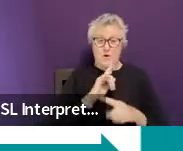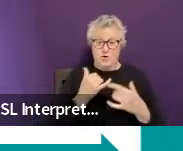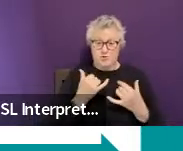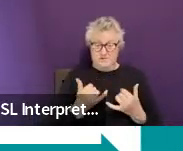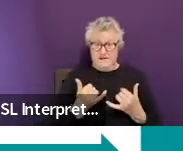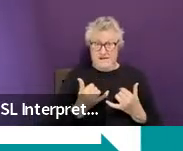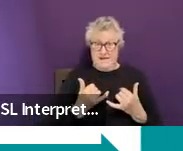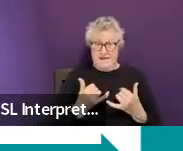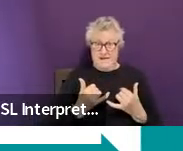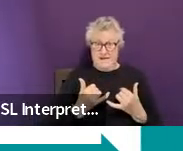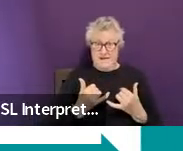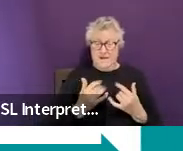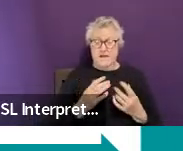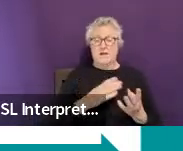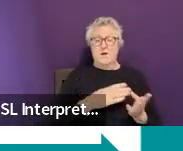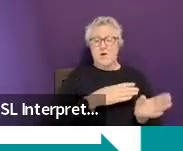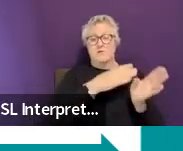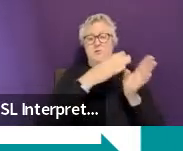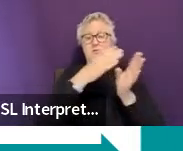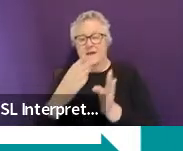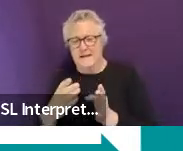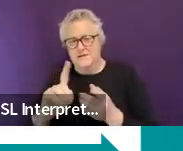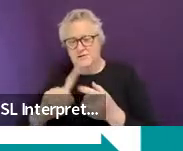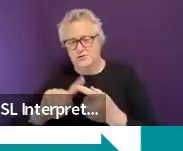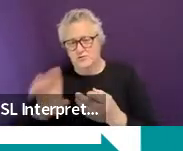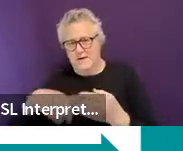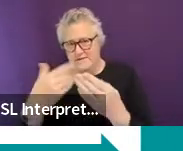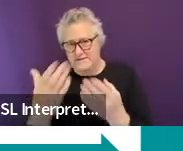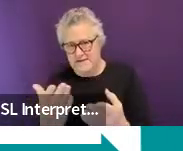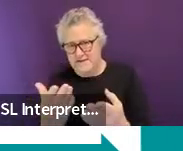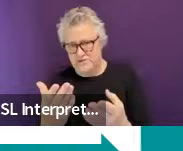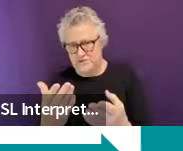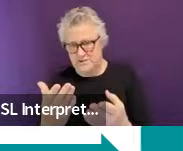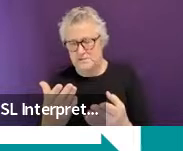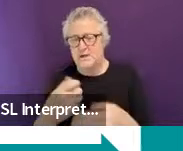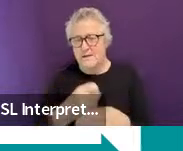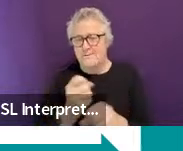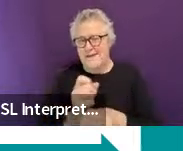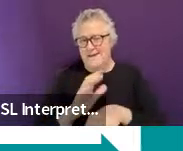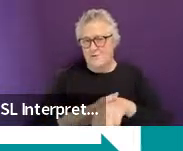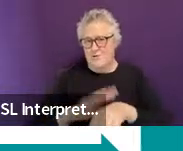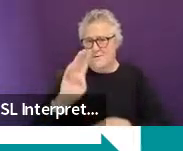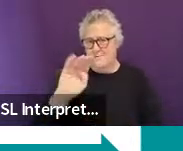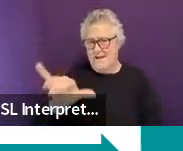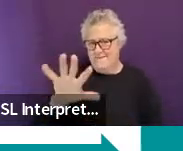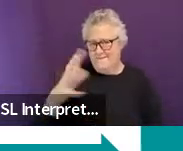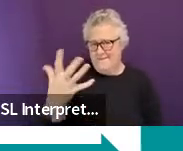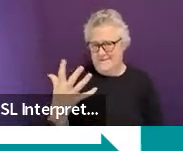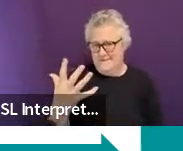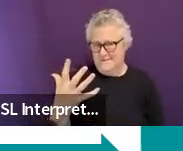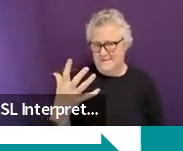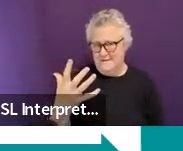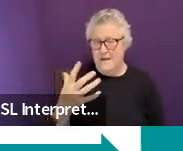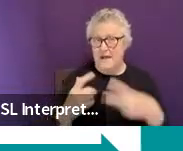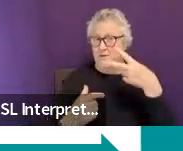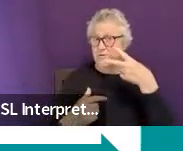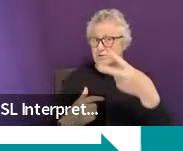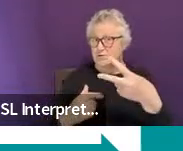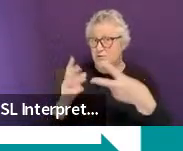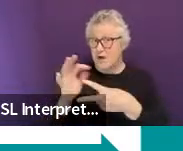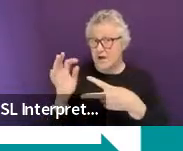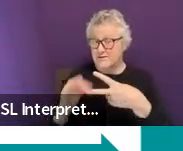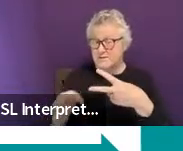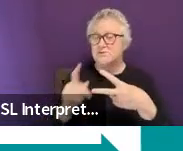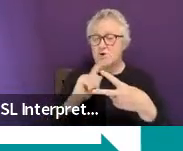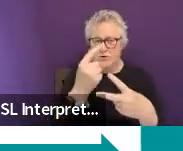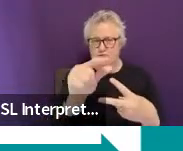recommendation, excuse me, we'd like to make on the 5th. And that includes those 2 in the middle that we've now highlighted green here. So look